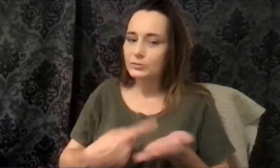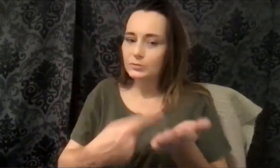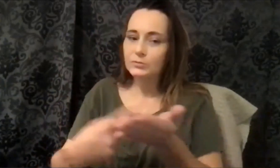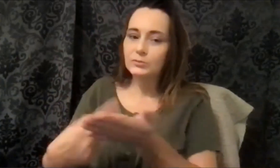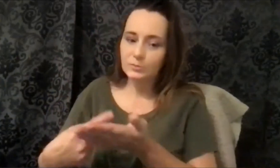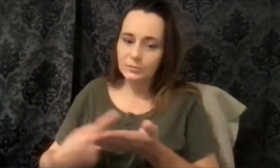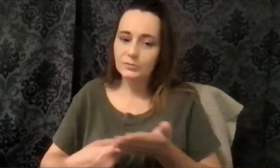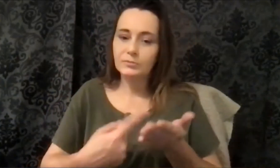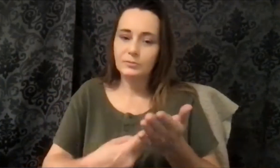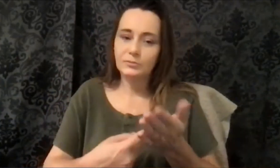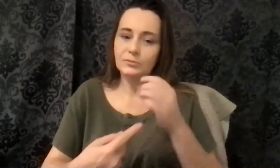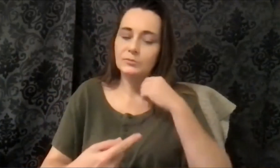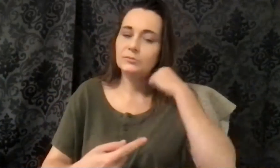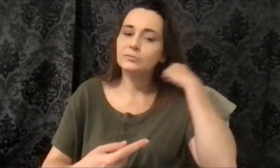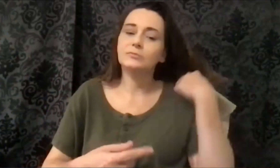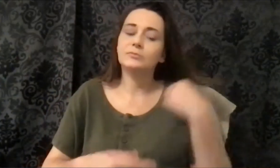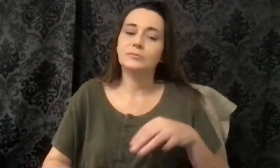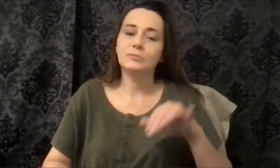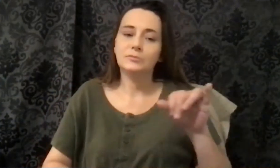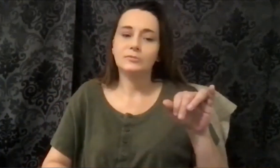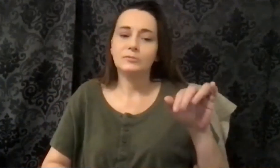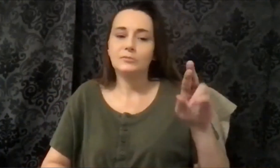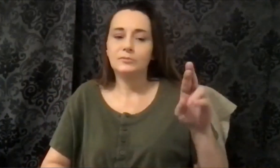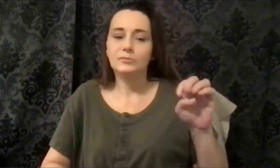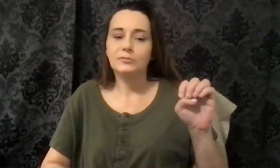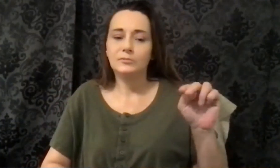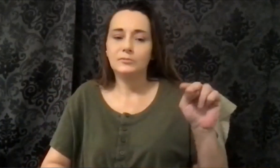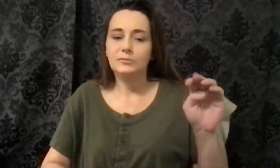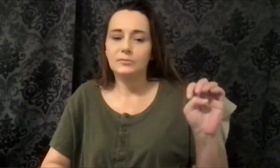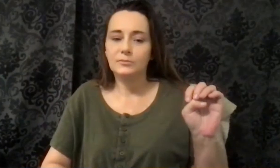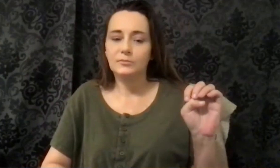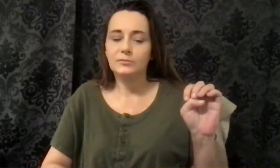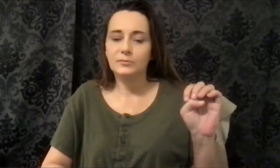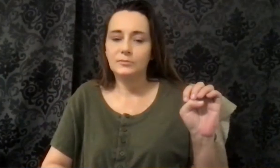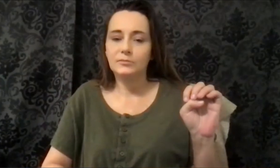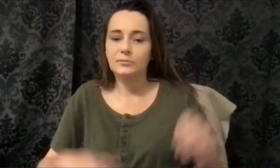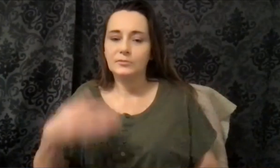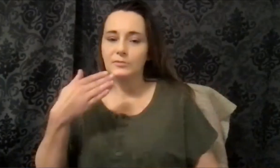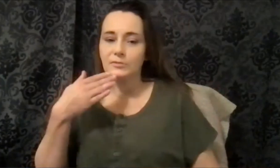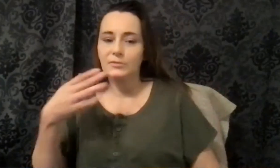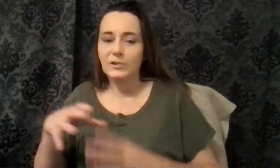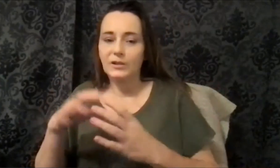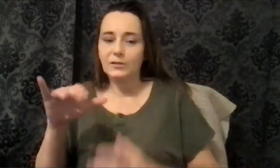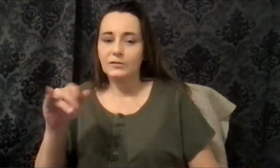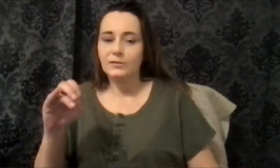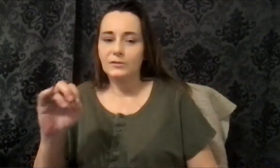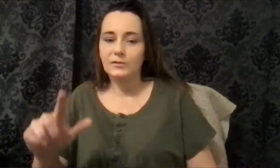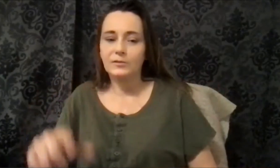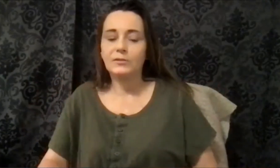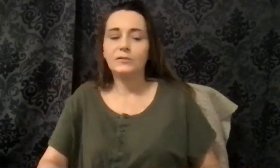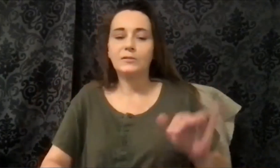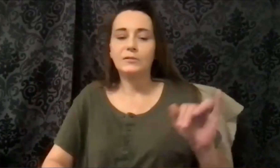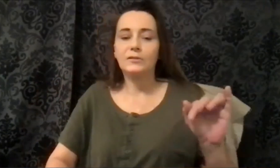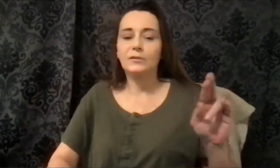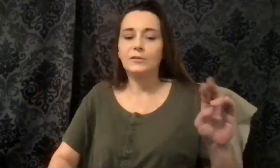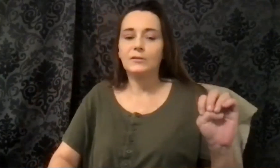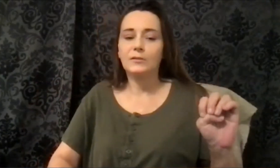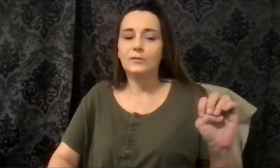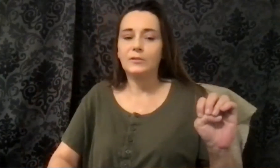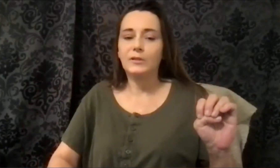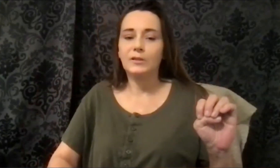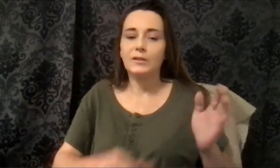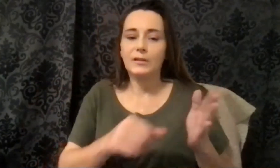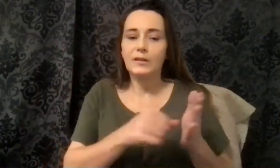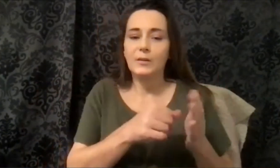maybe. But I can tell you that so much so well. Okay, but page references don't work